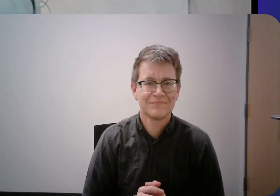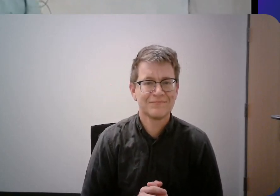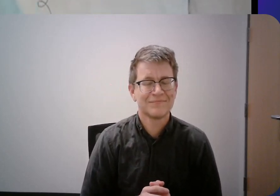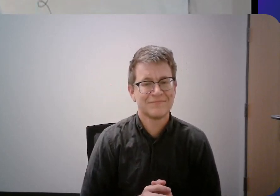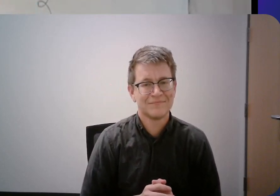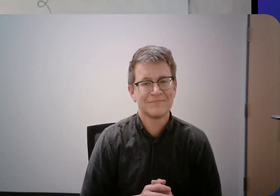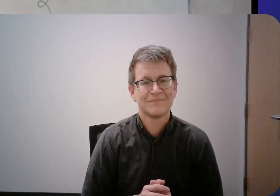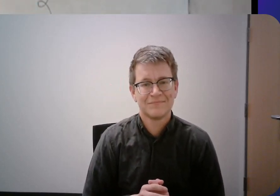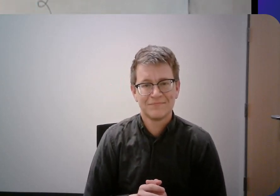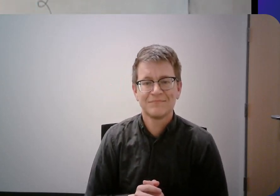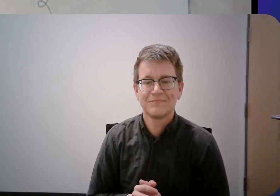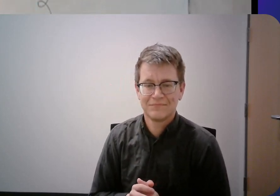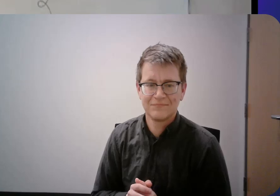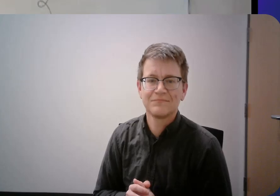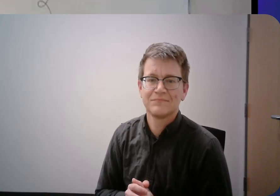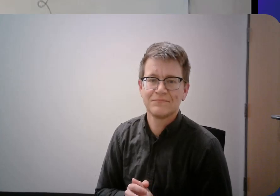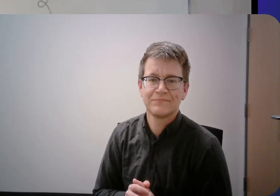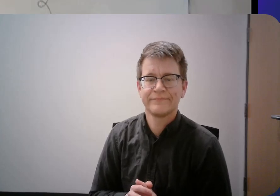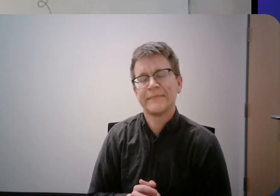C-O-C-C-I.